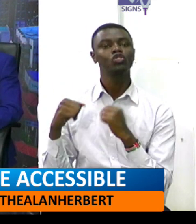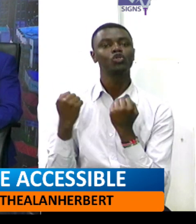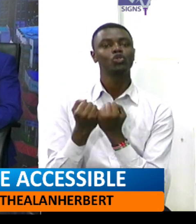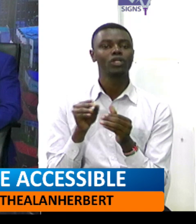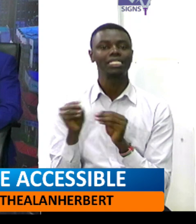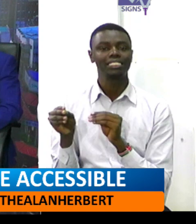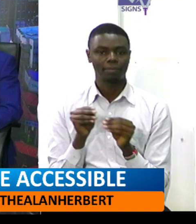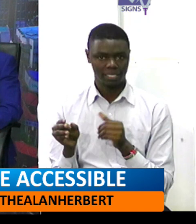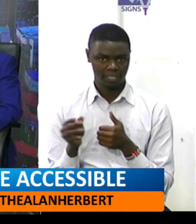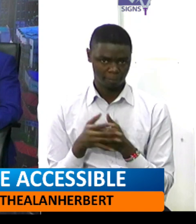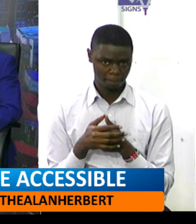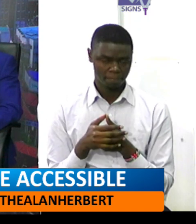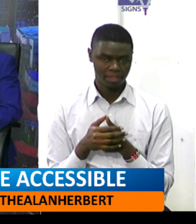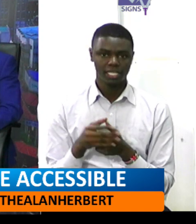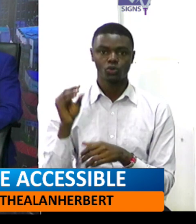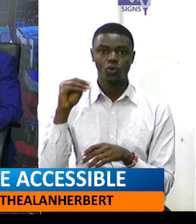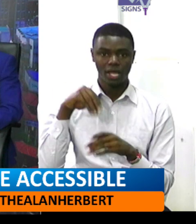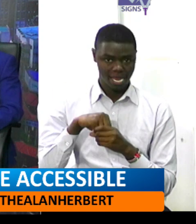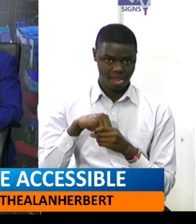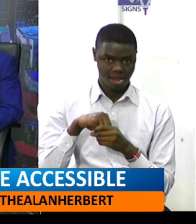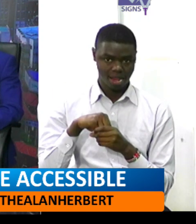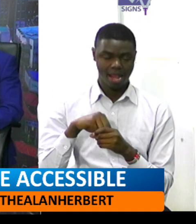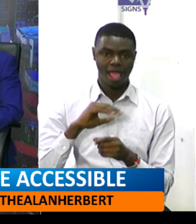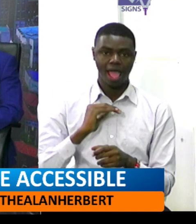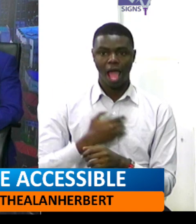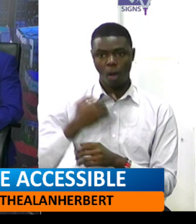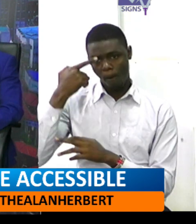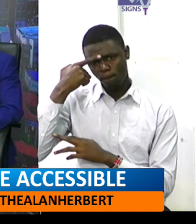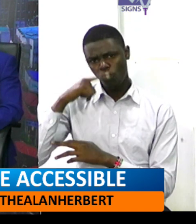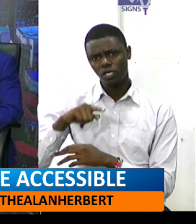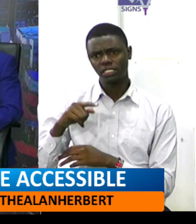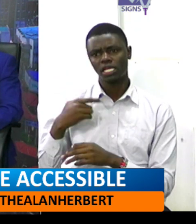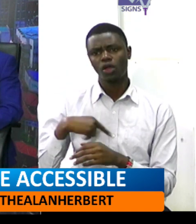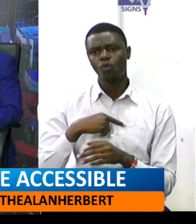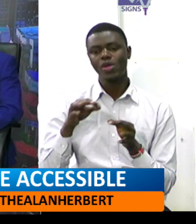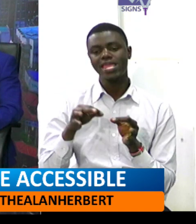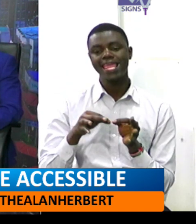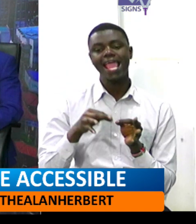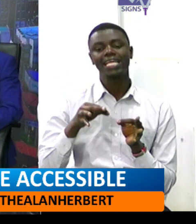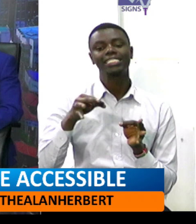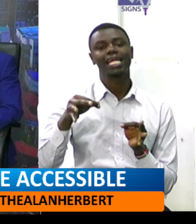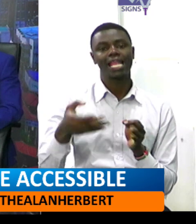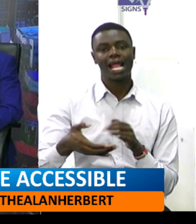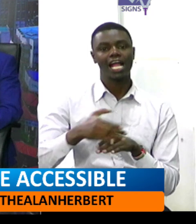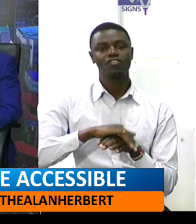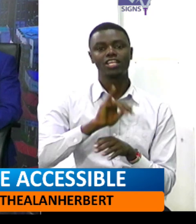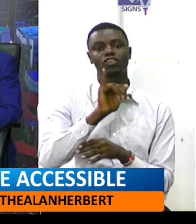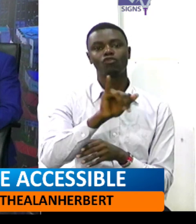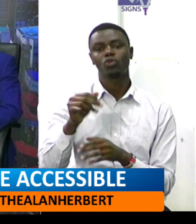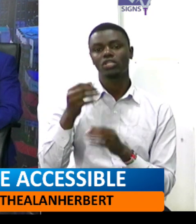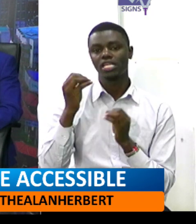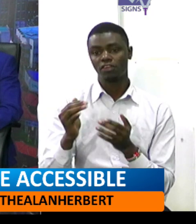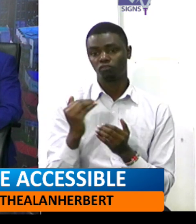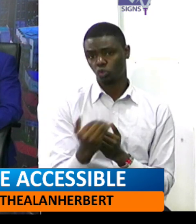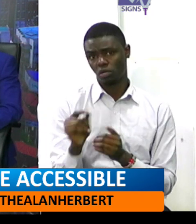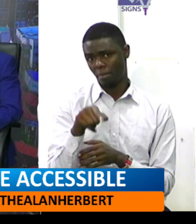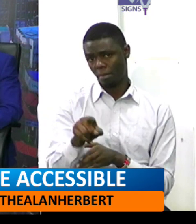disability. Within our policies, we extend coverage for those, especially if they're